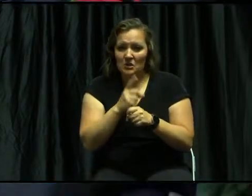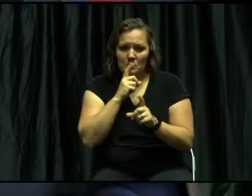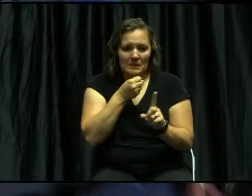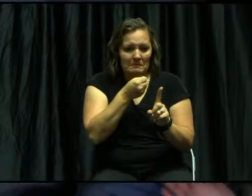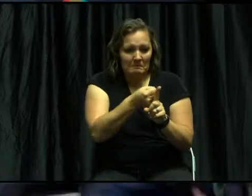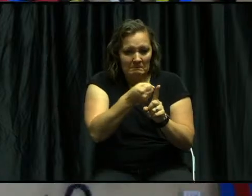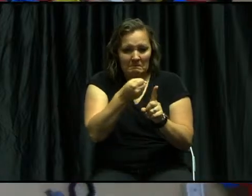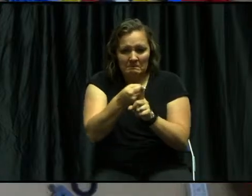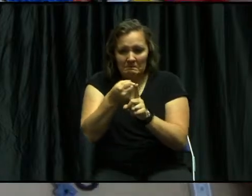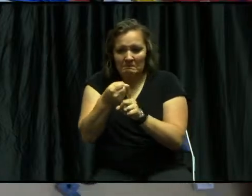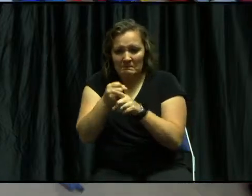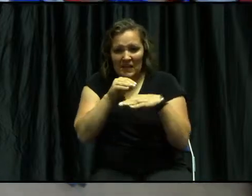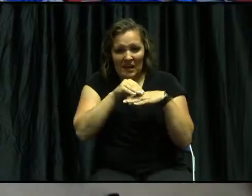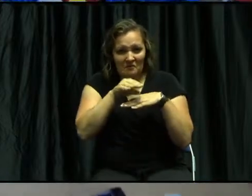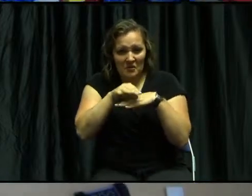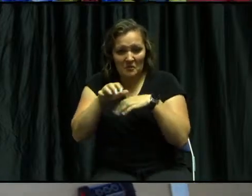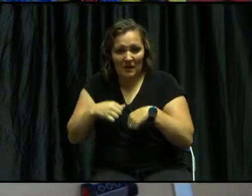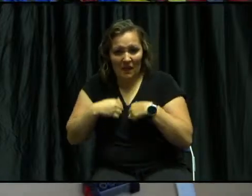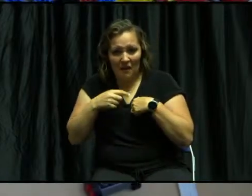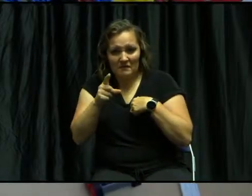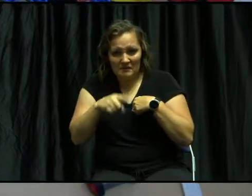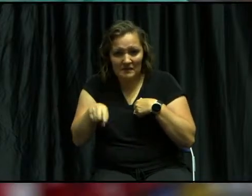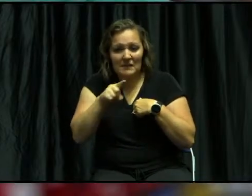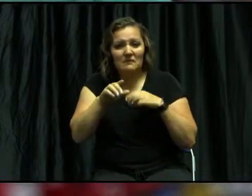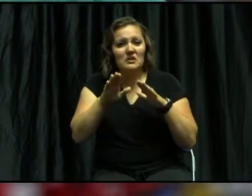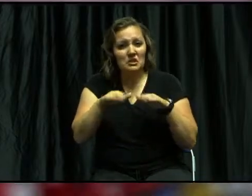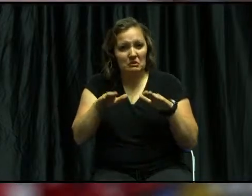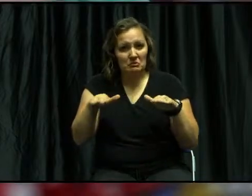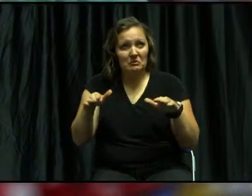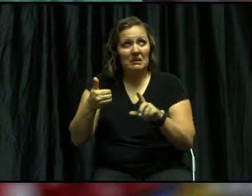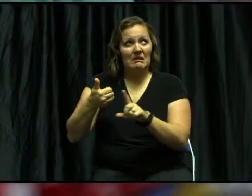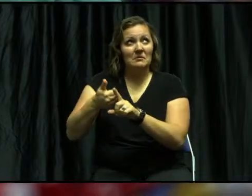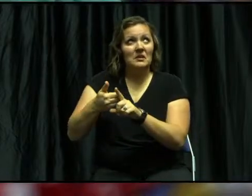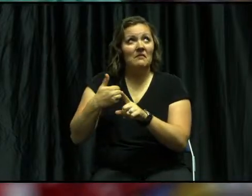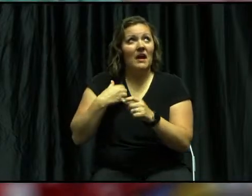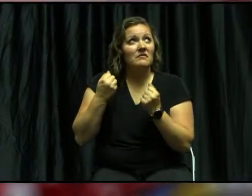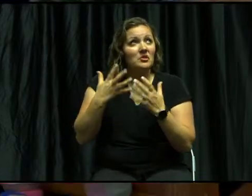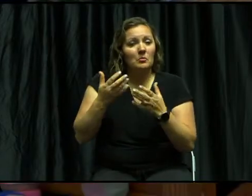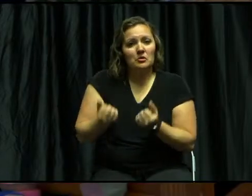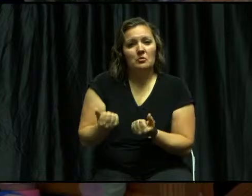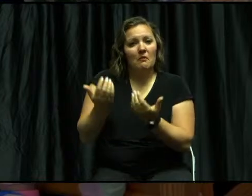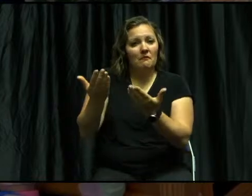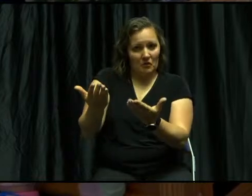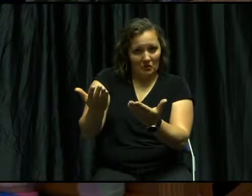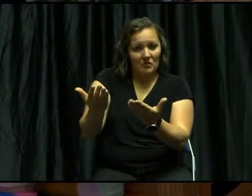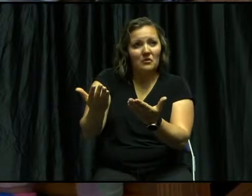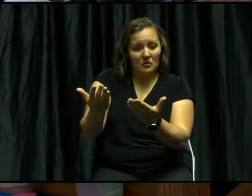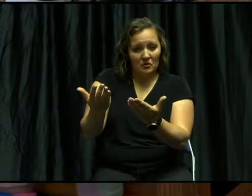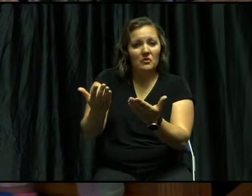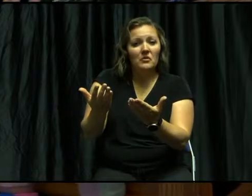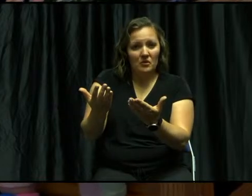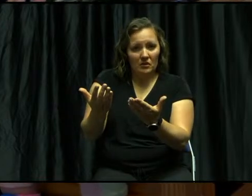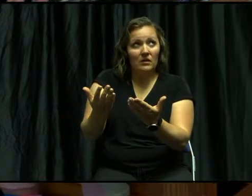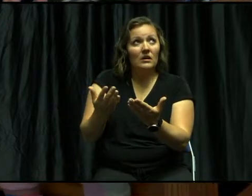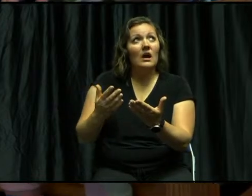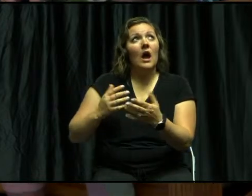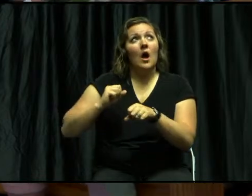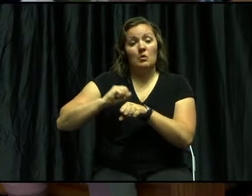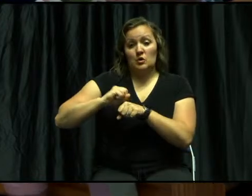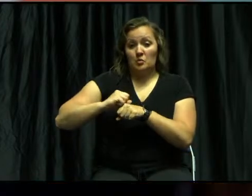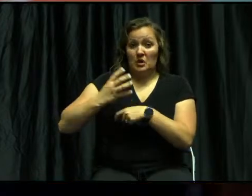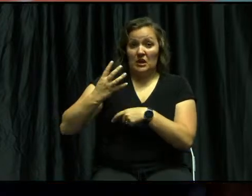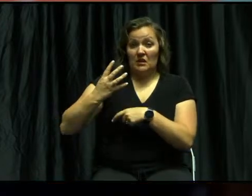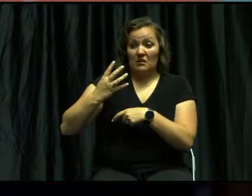and influencing the lives of children who have so much to offer. I was working 4 jobs